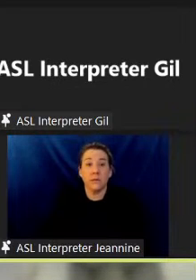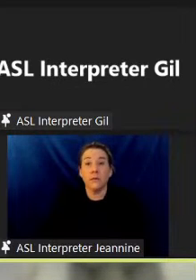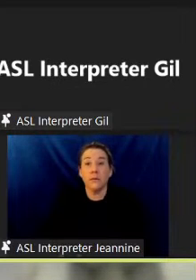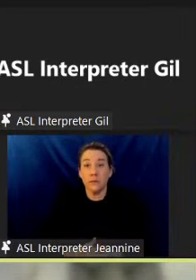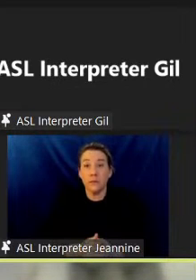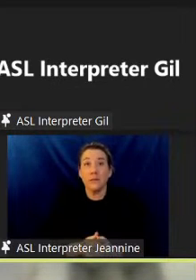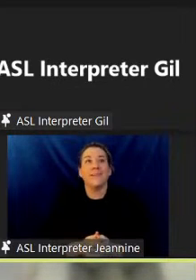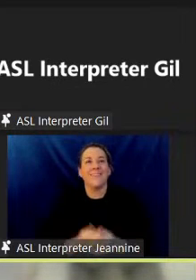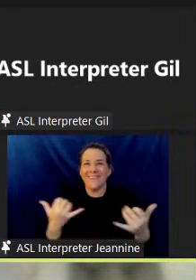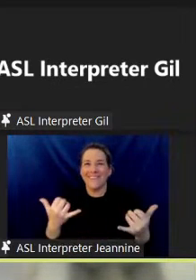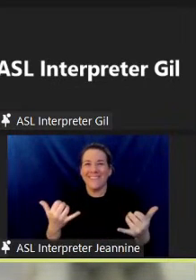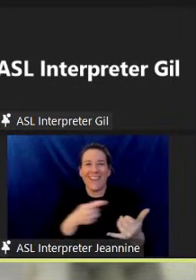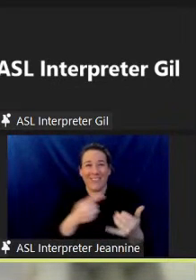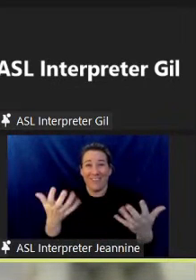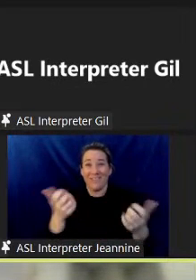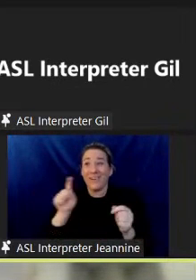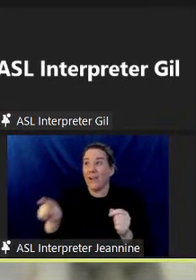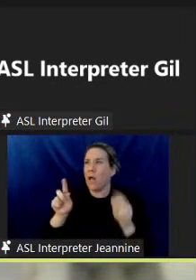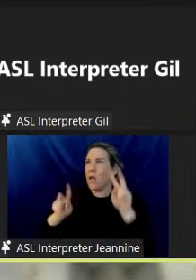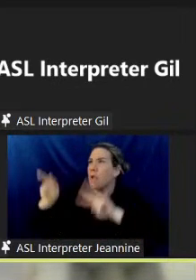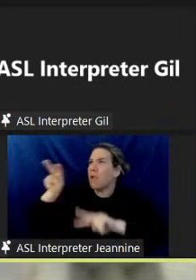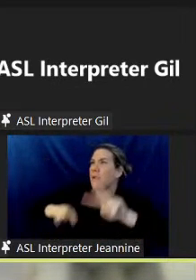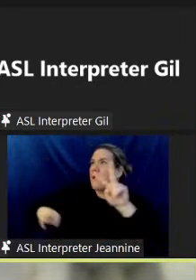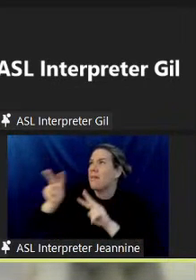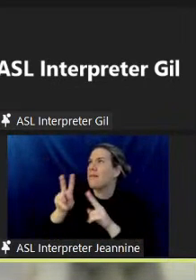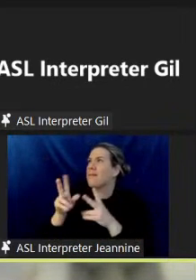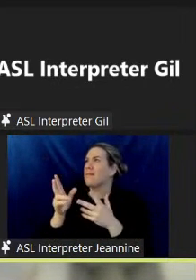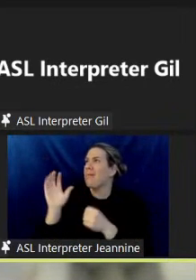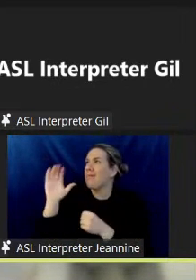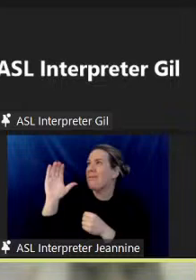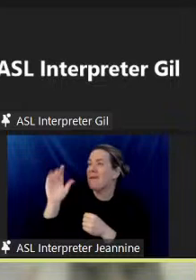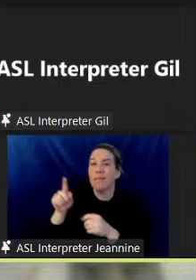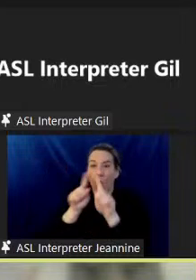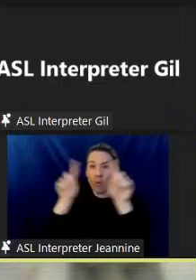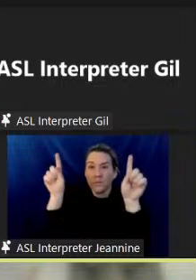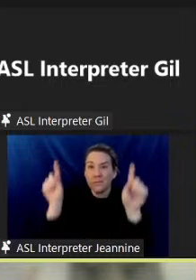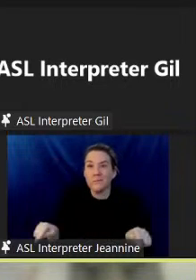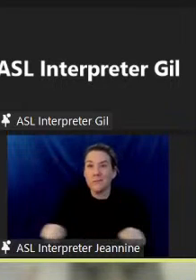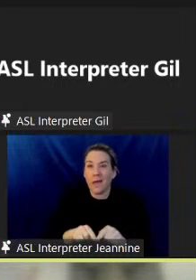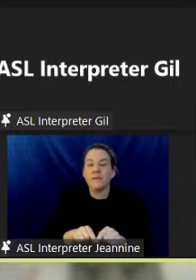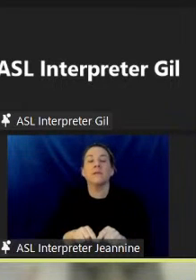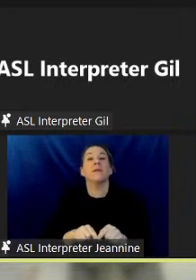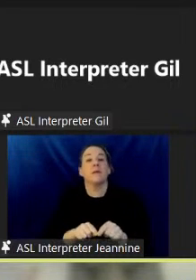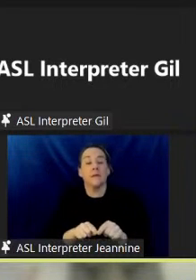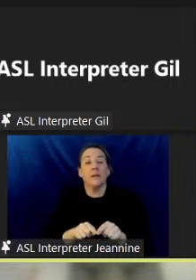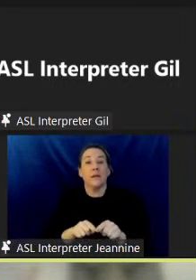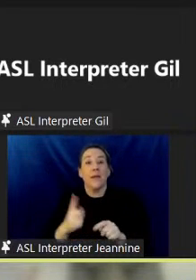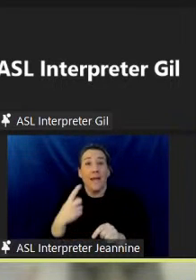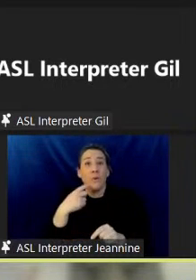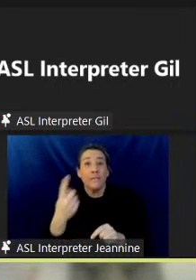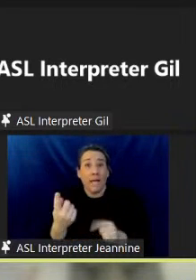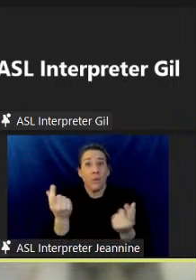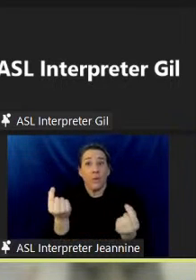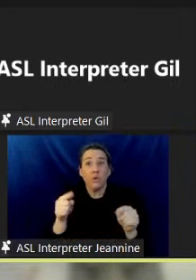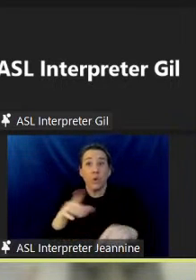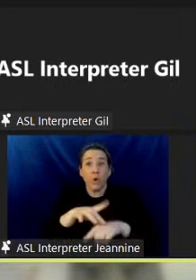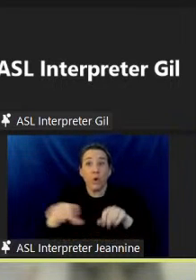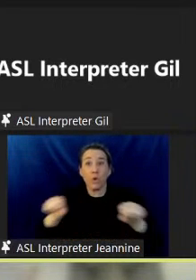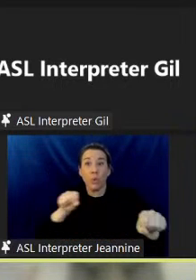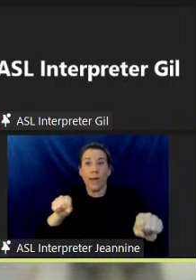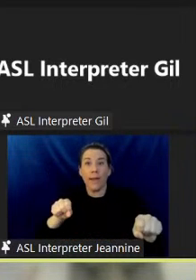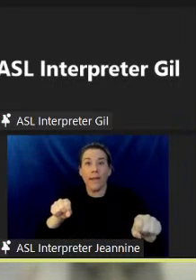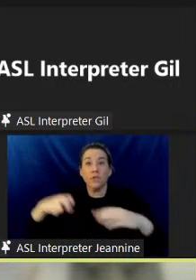go look at those signs. There actually is a place for what do you do during an earthquake, and it does say drop, cover, and hold on. So again, that's